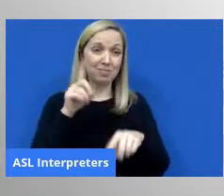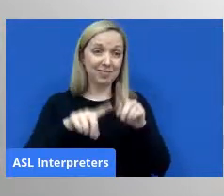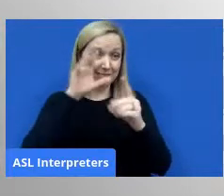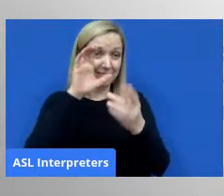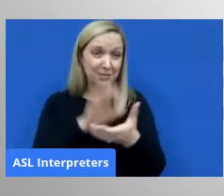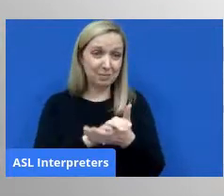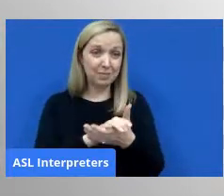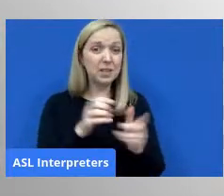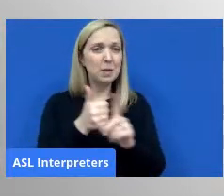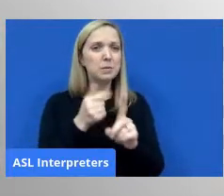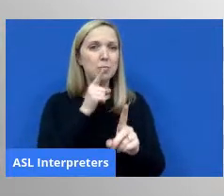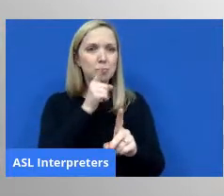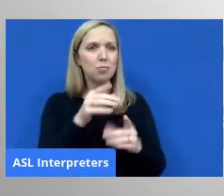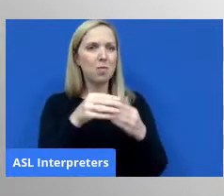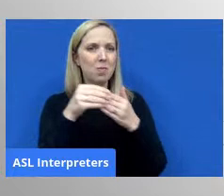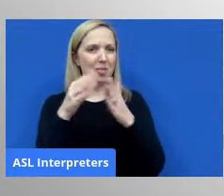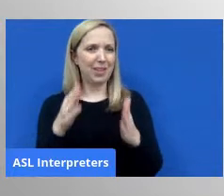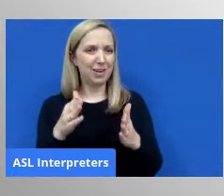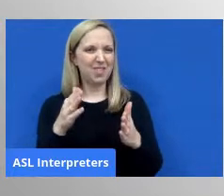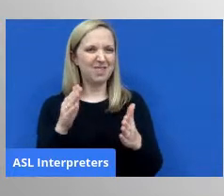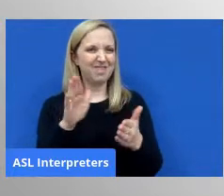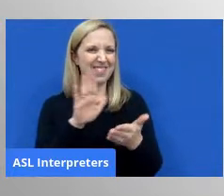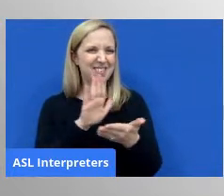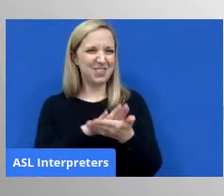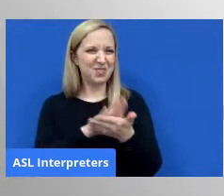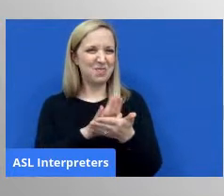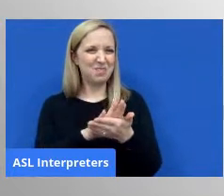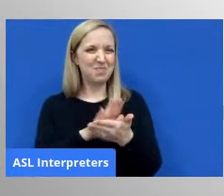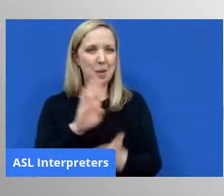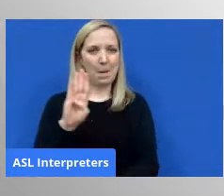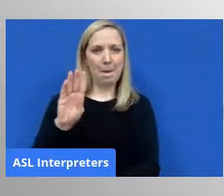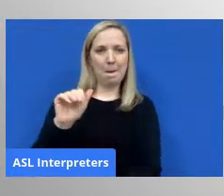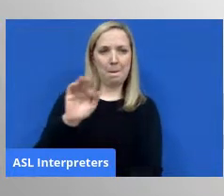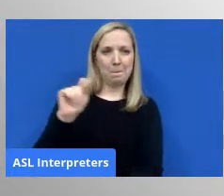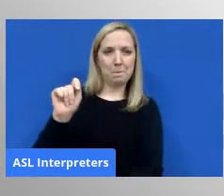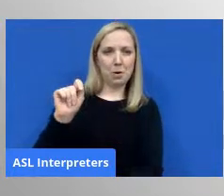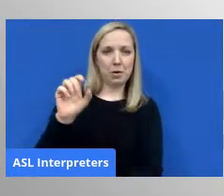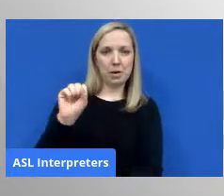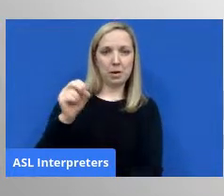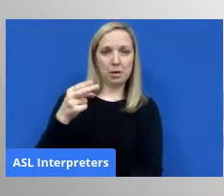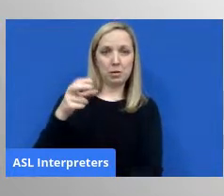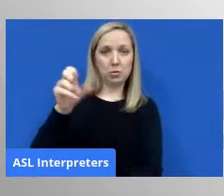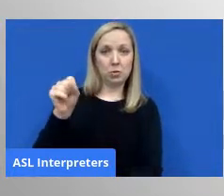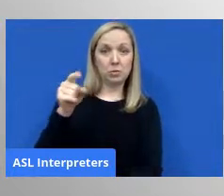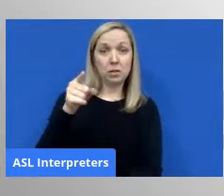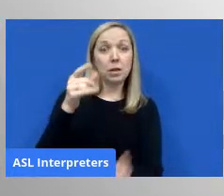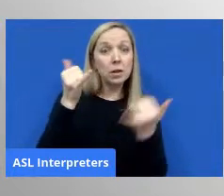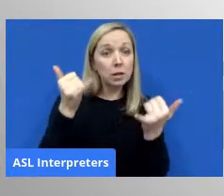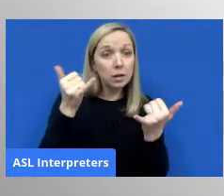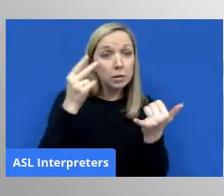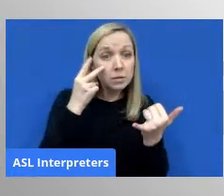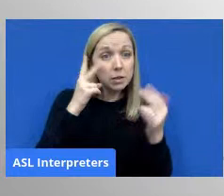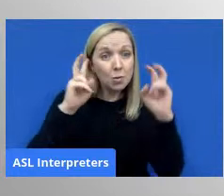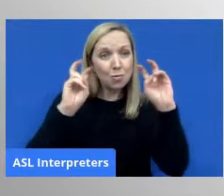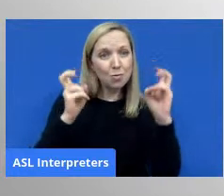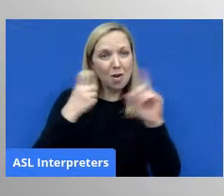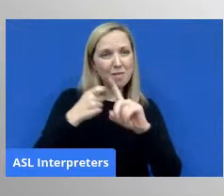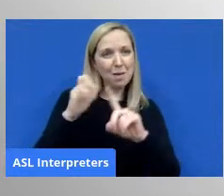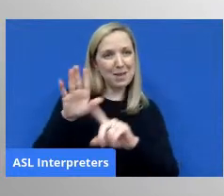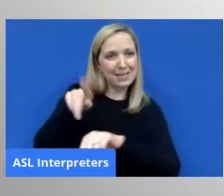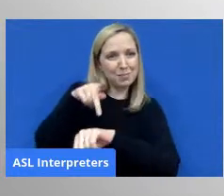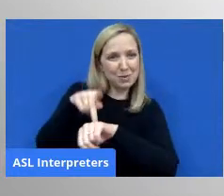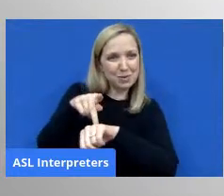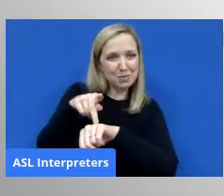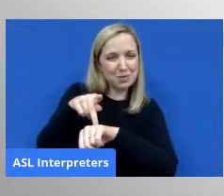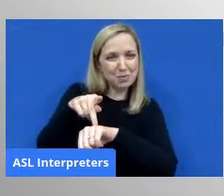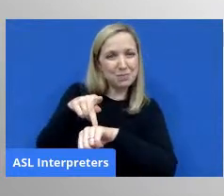within Barnett Shoals. And what you see on the screen now is a quote from Ms. Allison Nobles, the principal at Barnett Shoals.